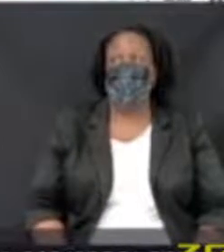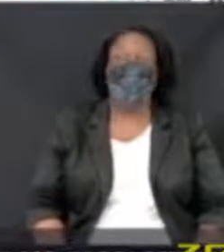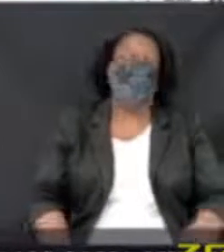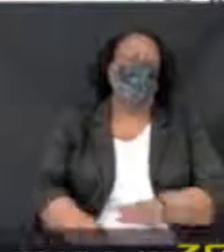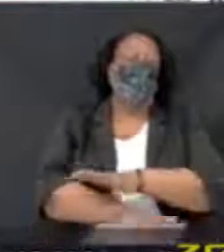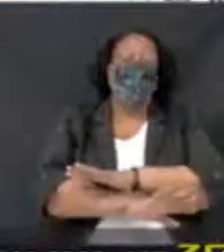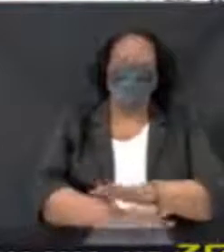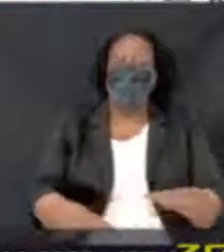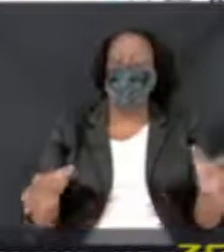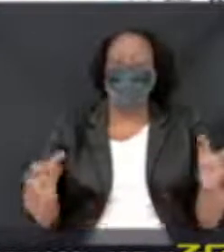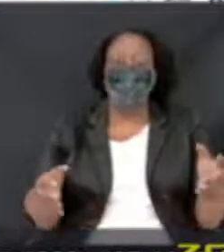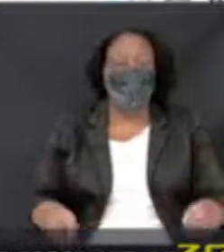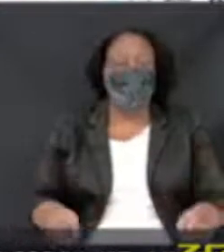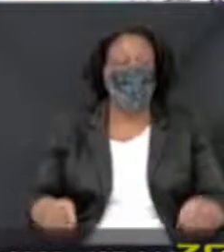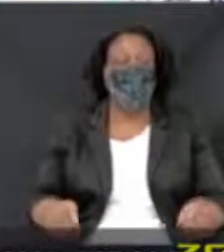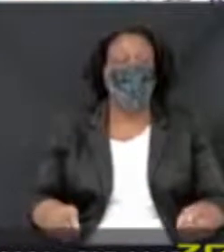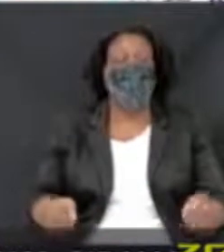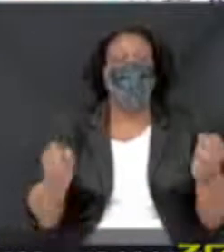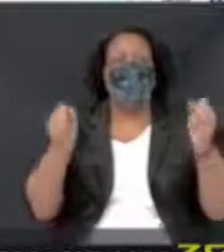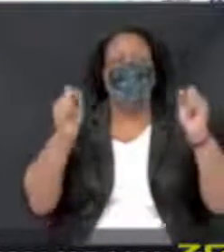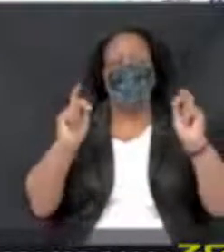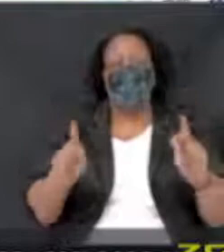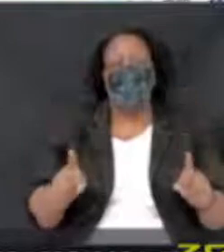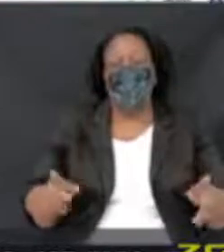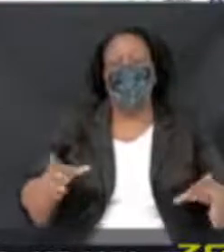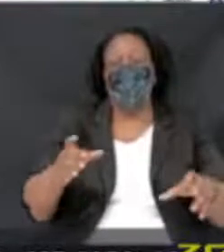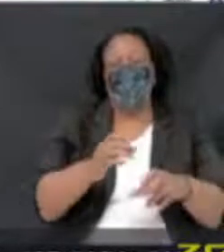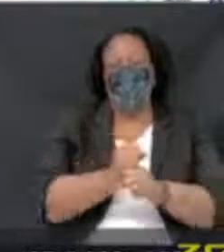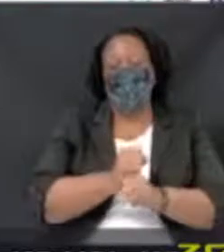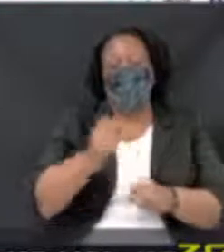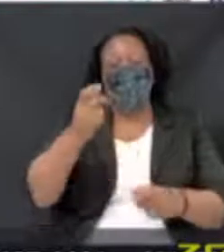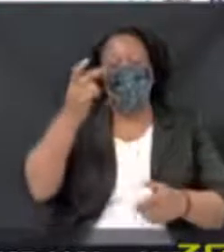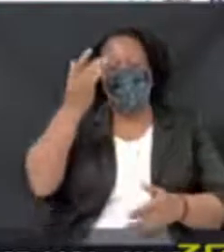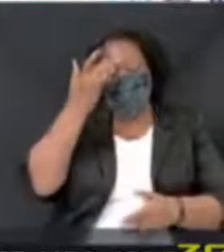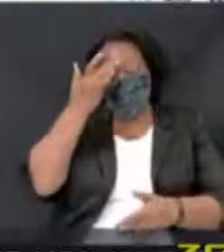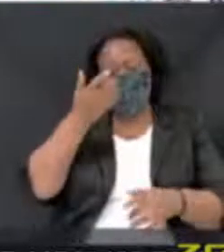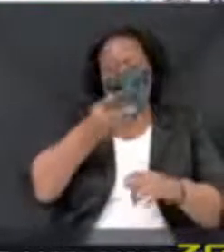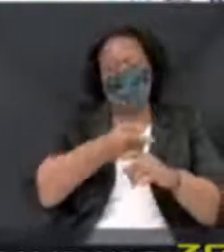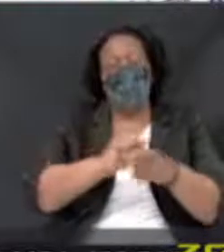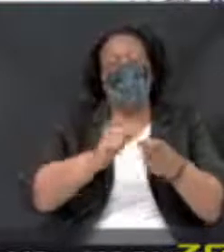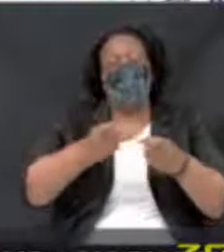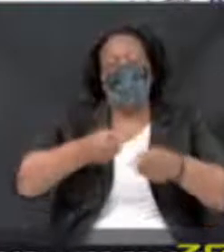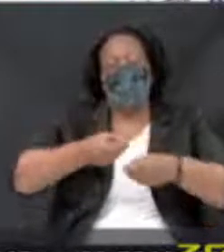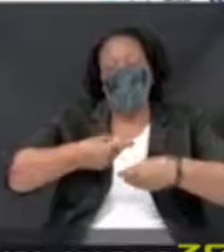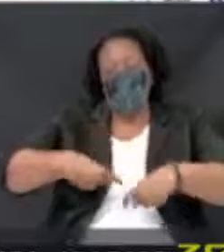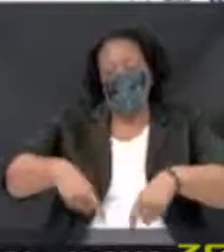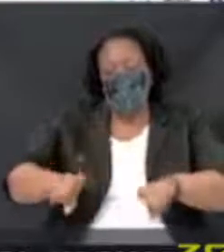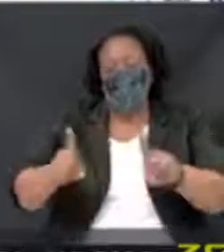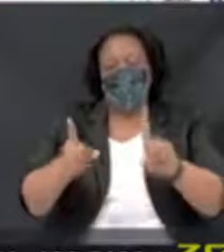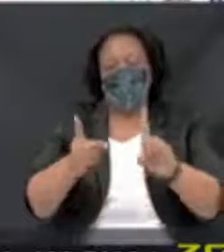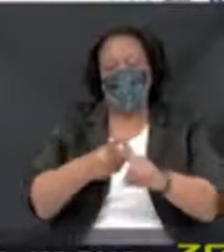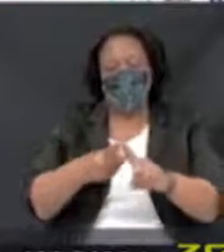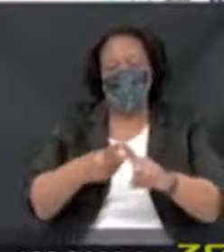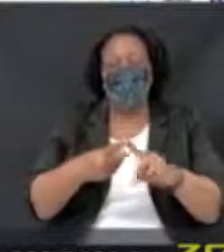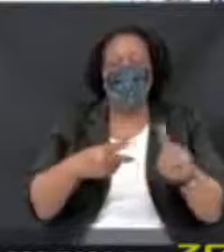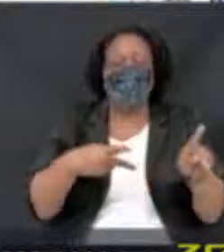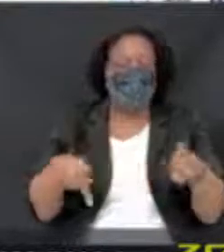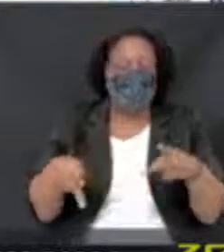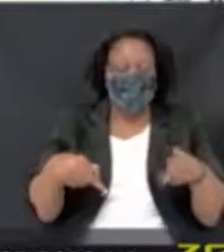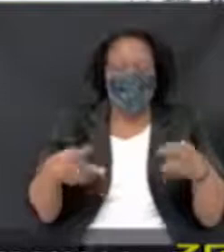big events to be super spreaders, as Dr. Wilkinson has said.